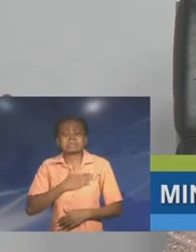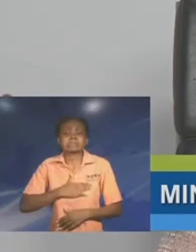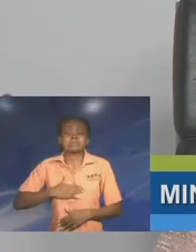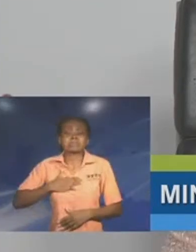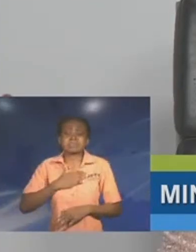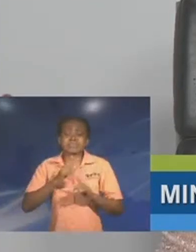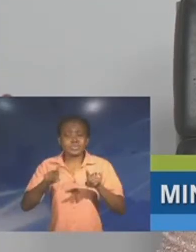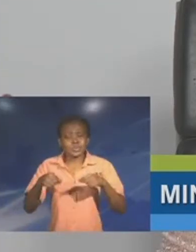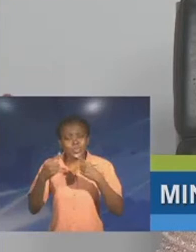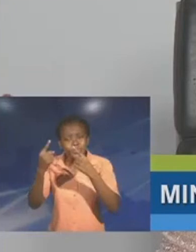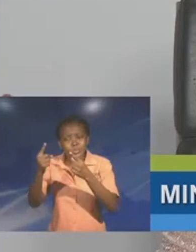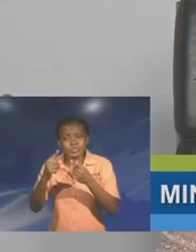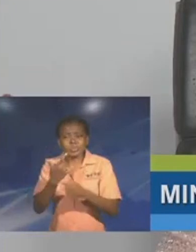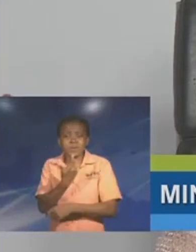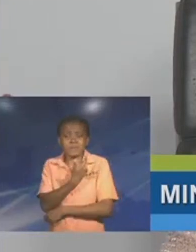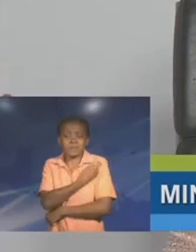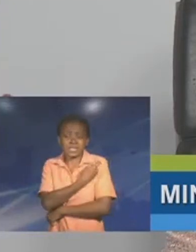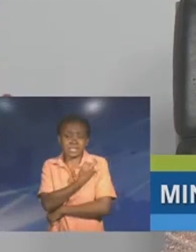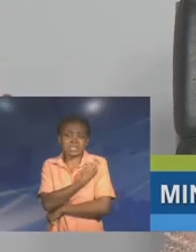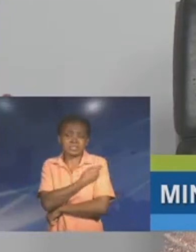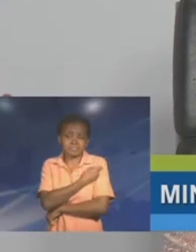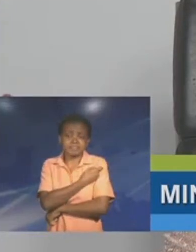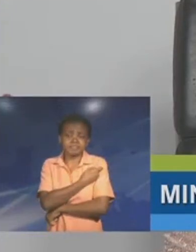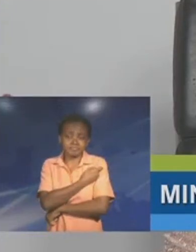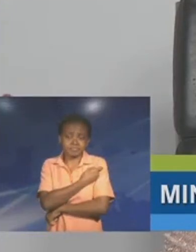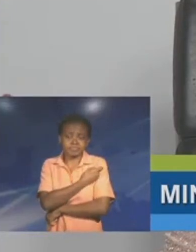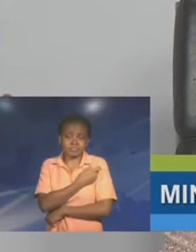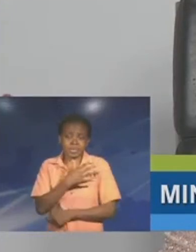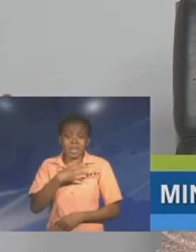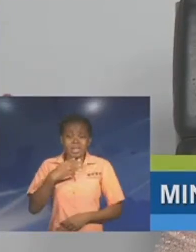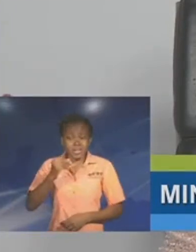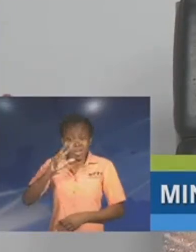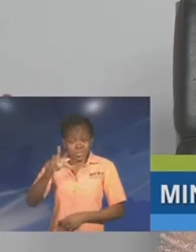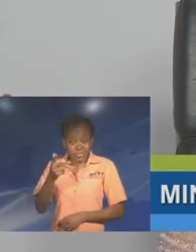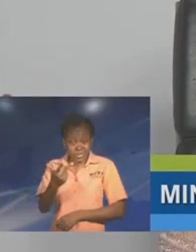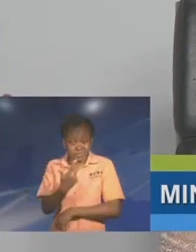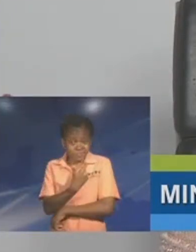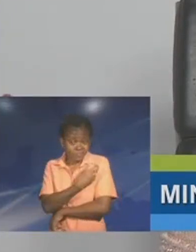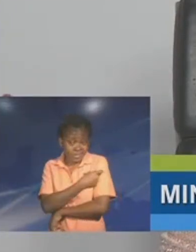that they are vaccinated as well as boosted.